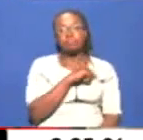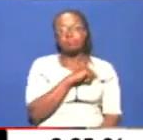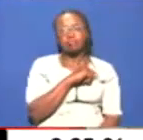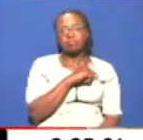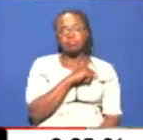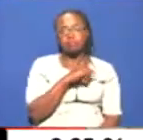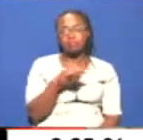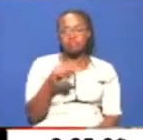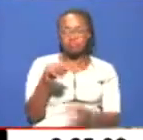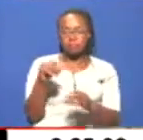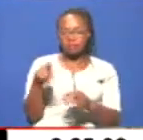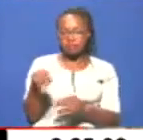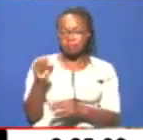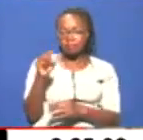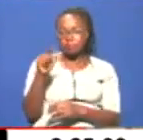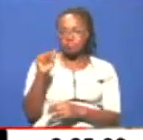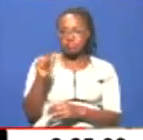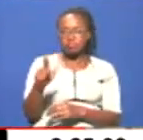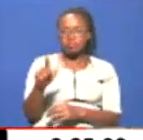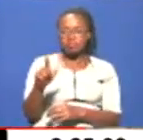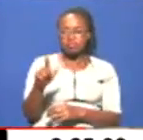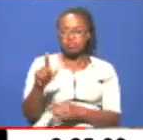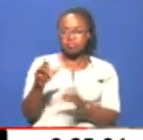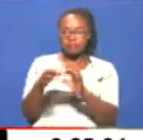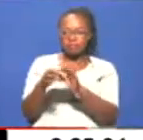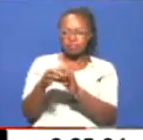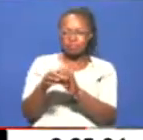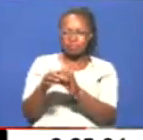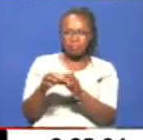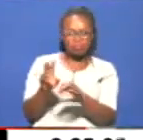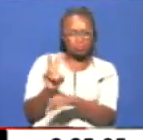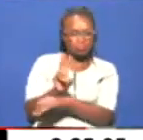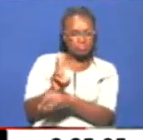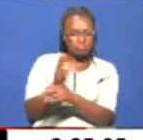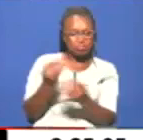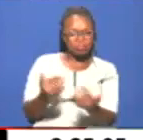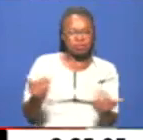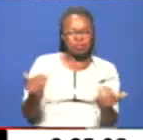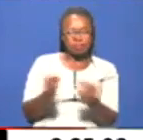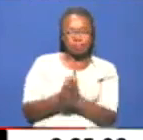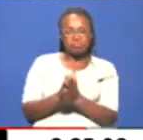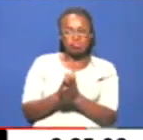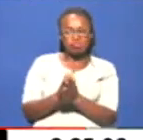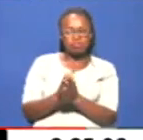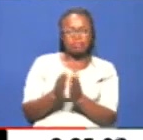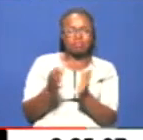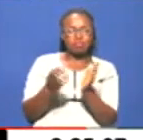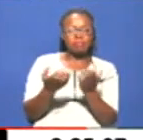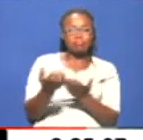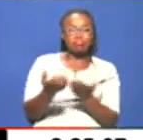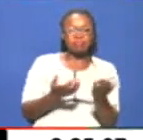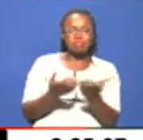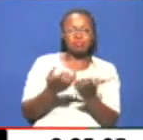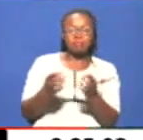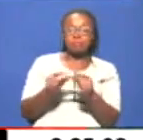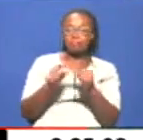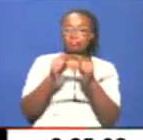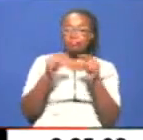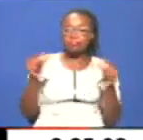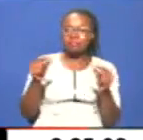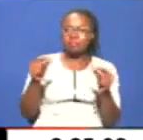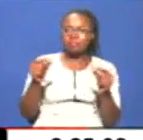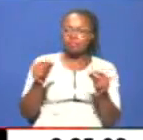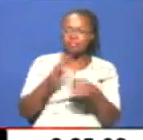of Kenya was one of Kenya's most valuable assets, a commercial giant, and had footprints across